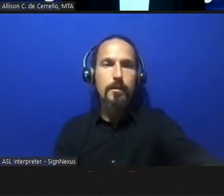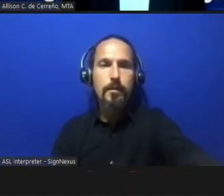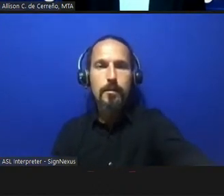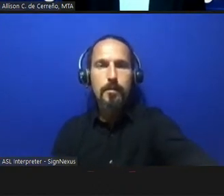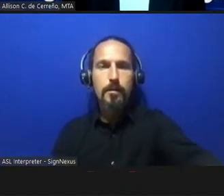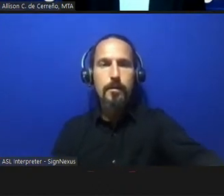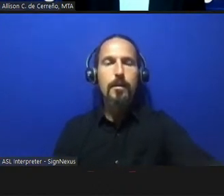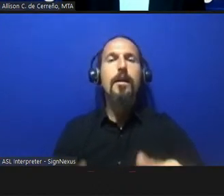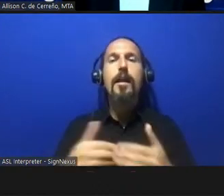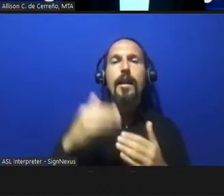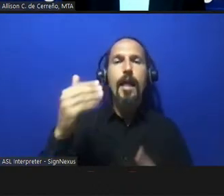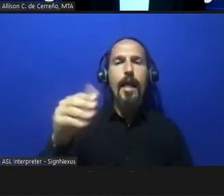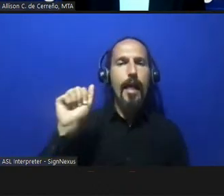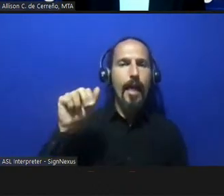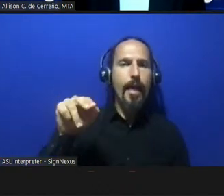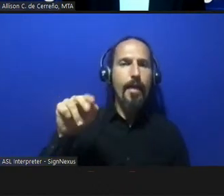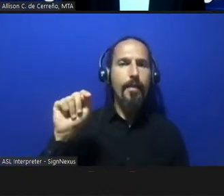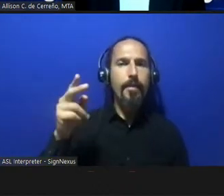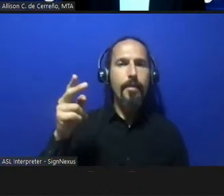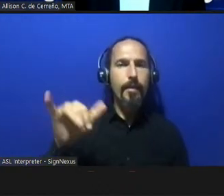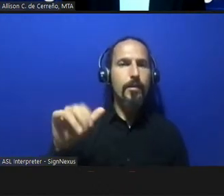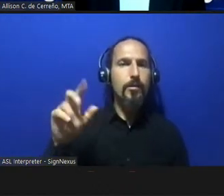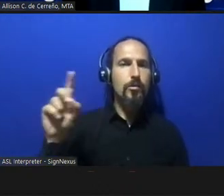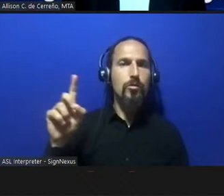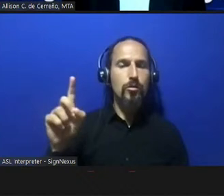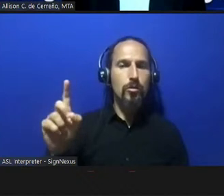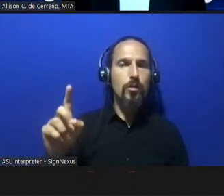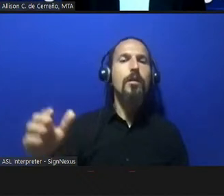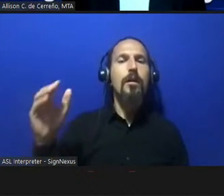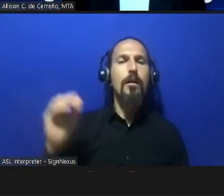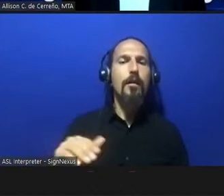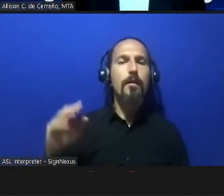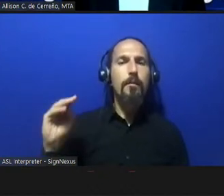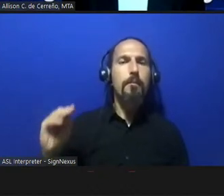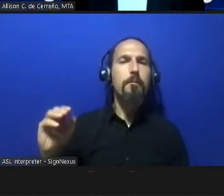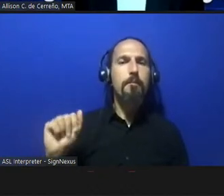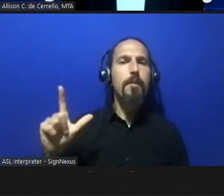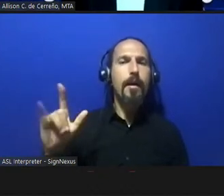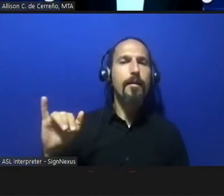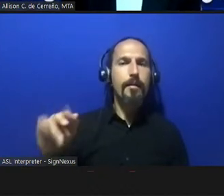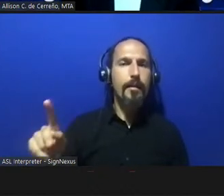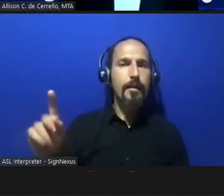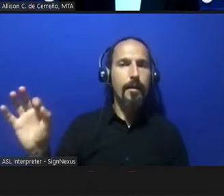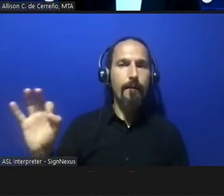is anthony duran followed by malik francois